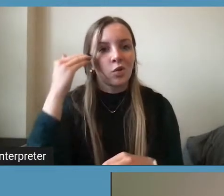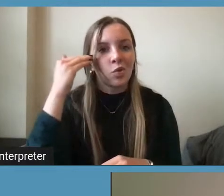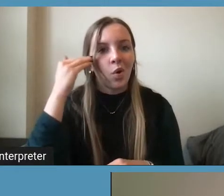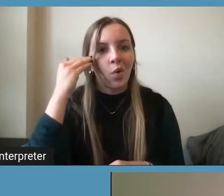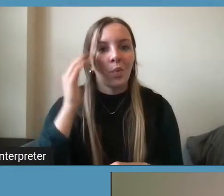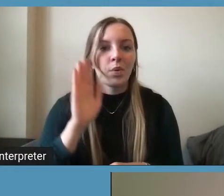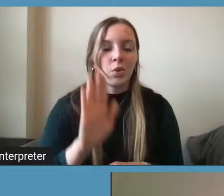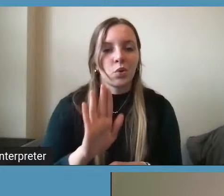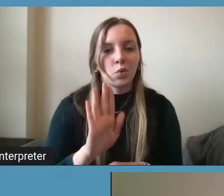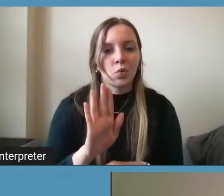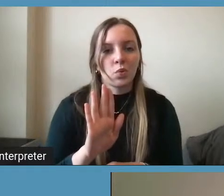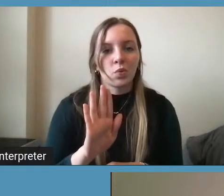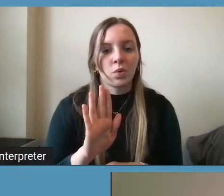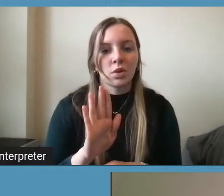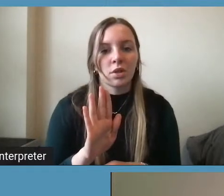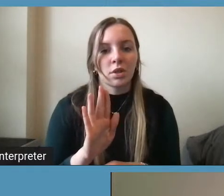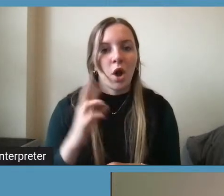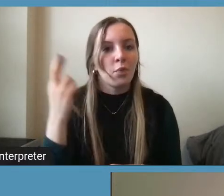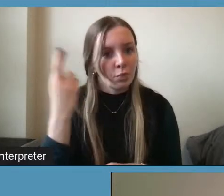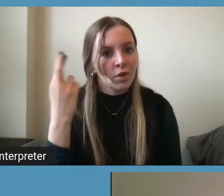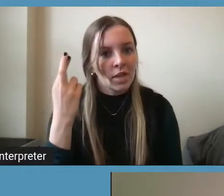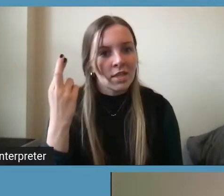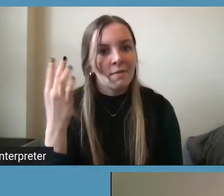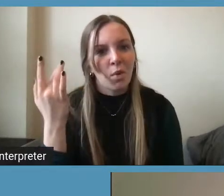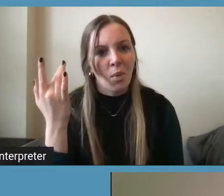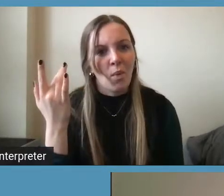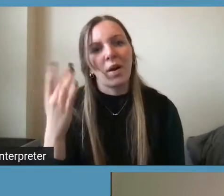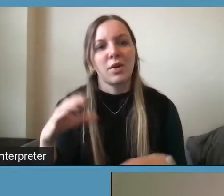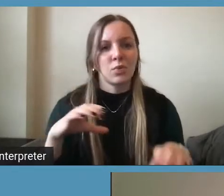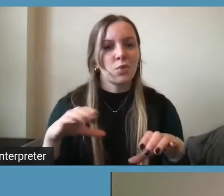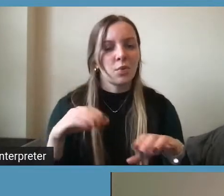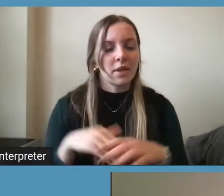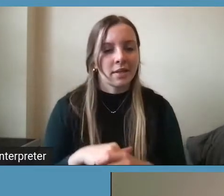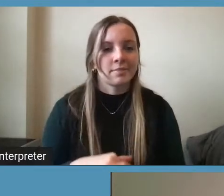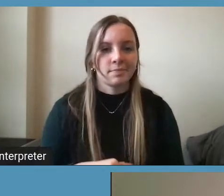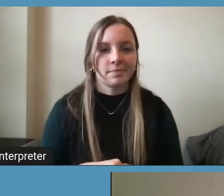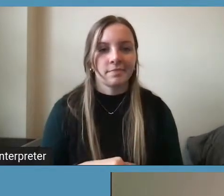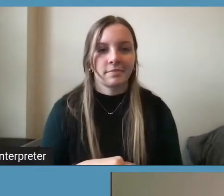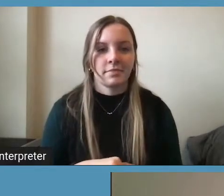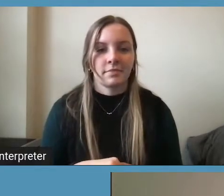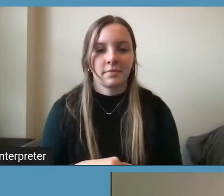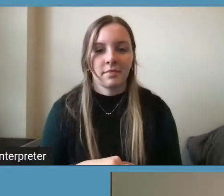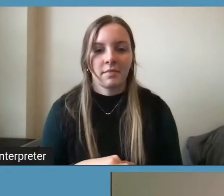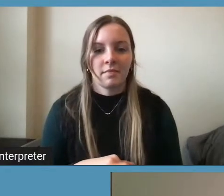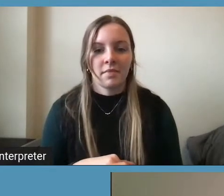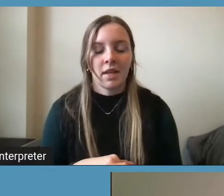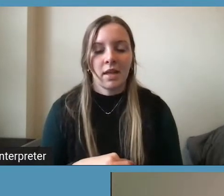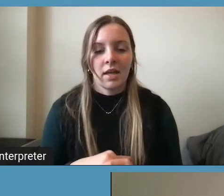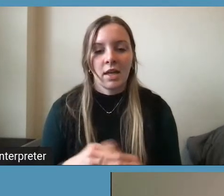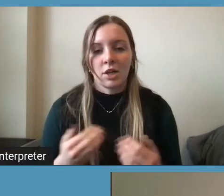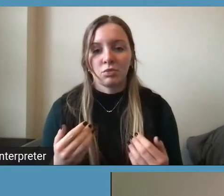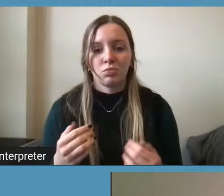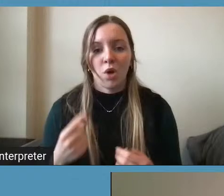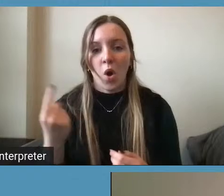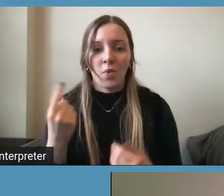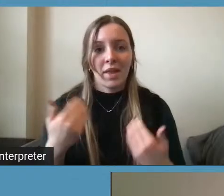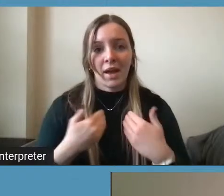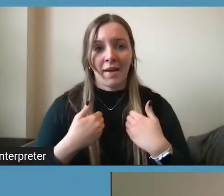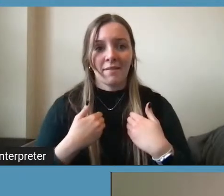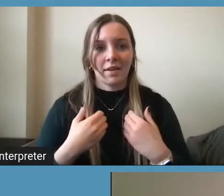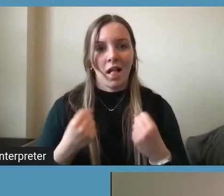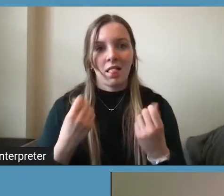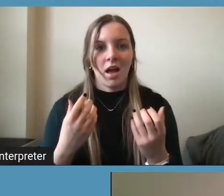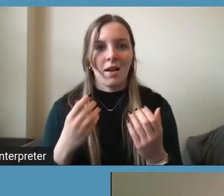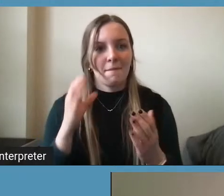good photographs good enough? Is a spinning object movie good enough for your purpose of sharing some important object or telling a story? I